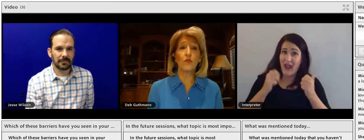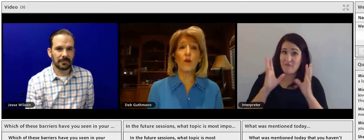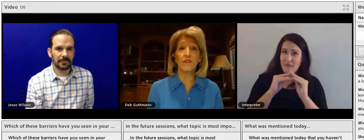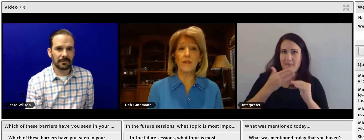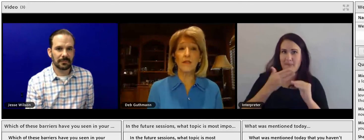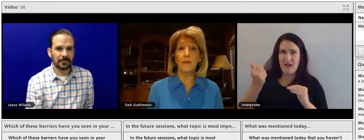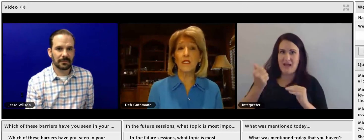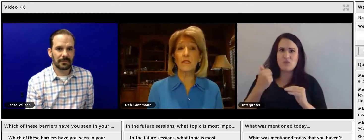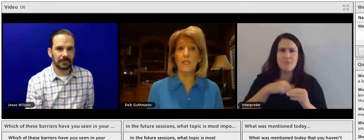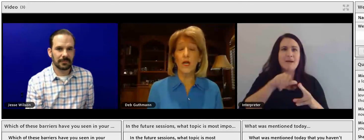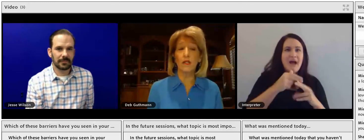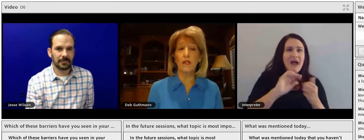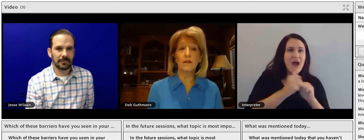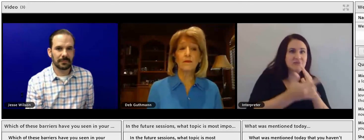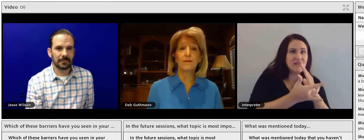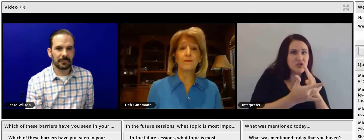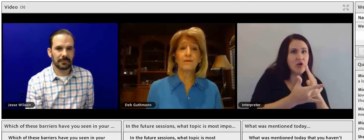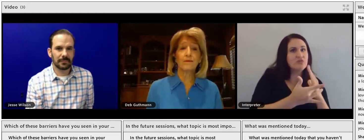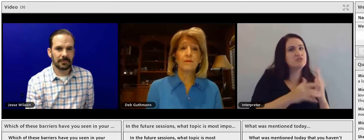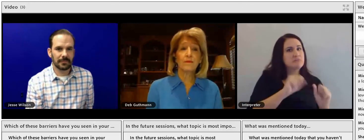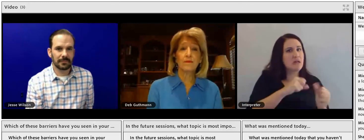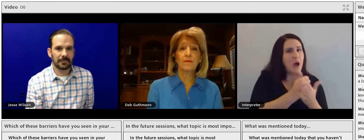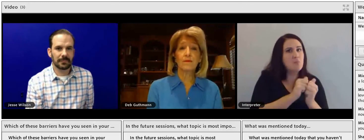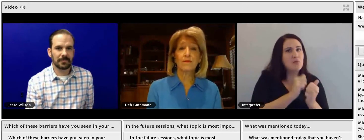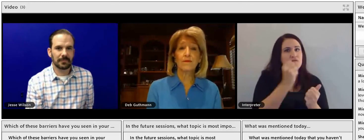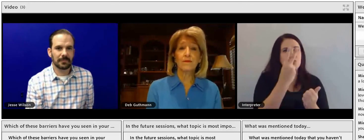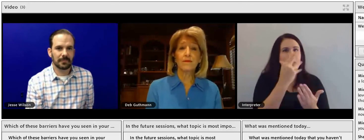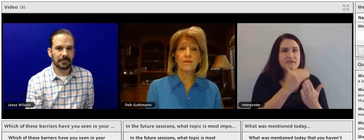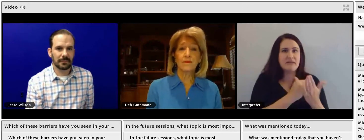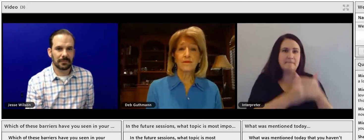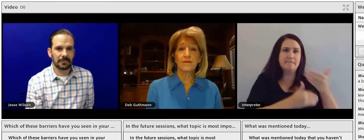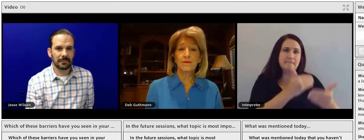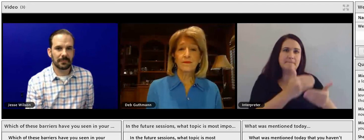technology helps with 12-step meetings as well.